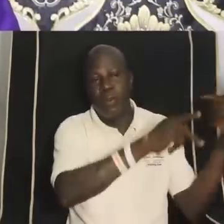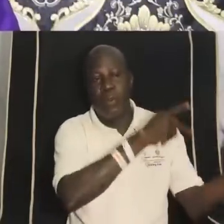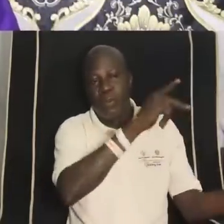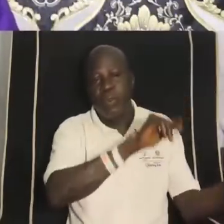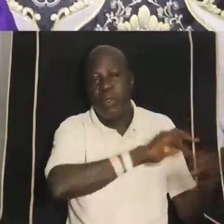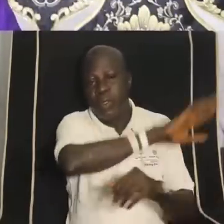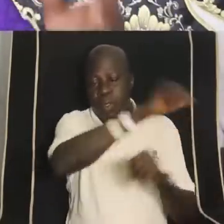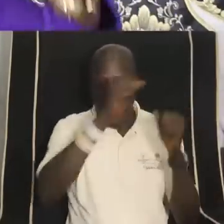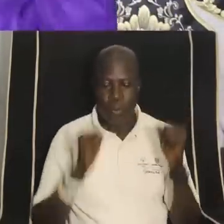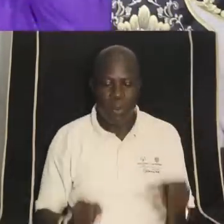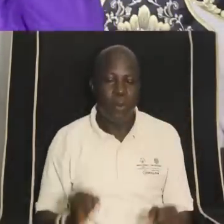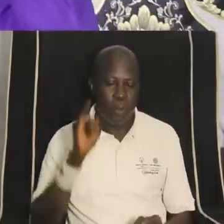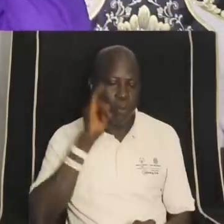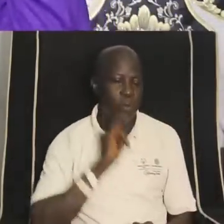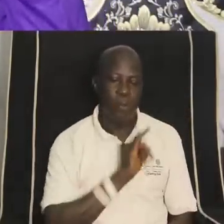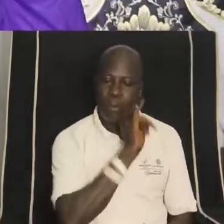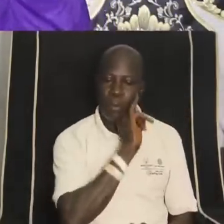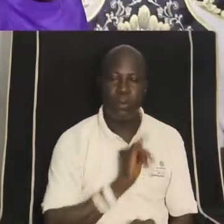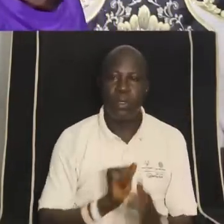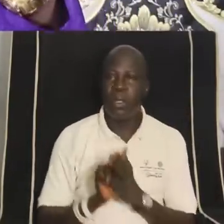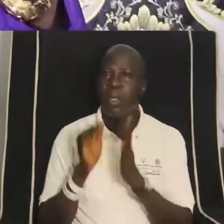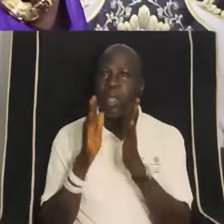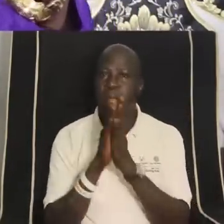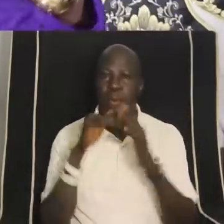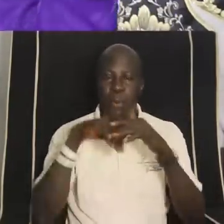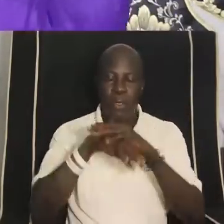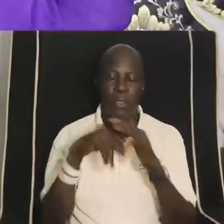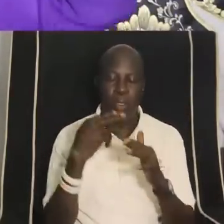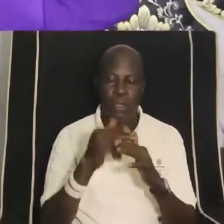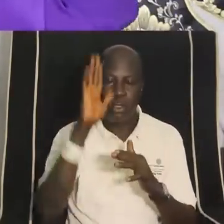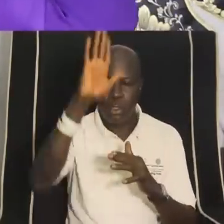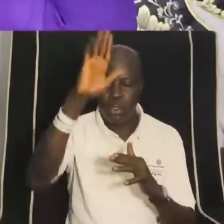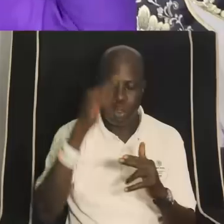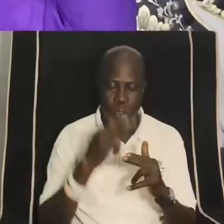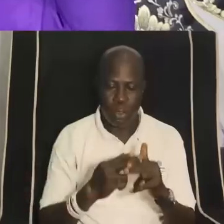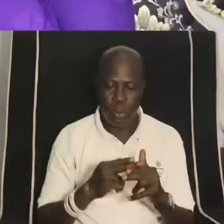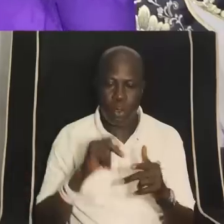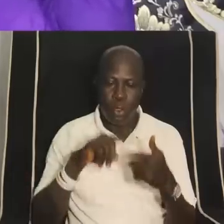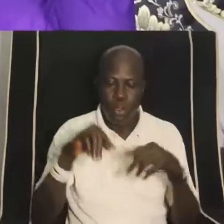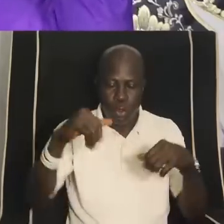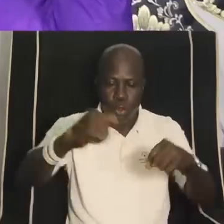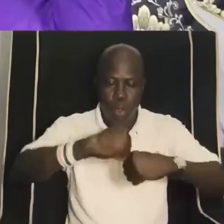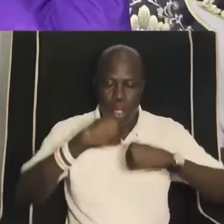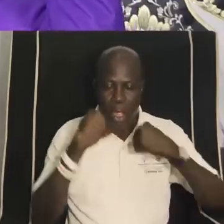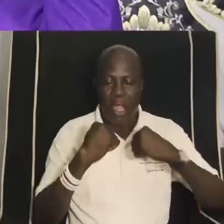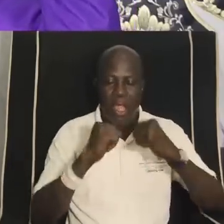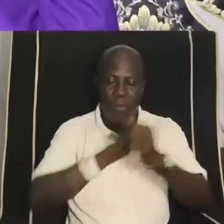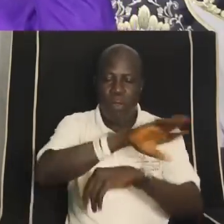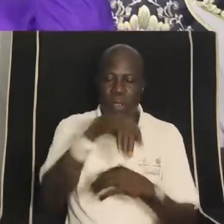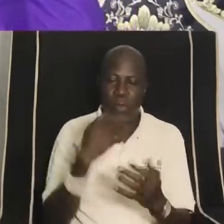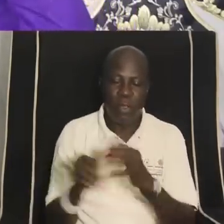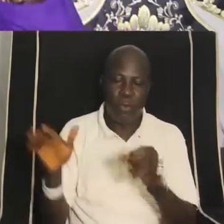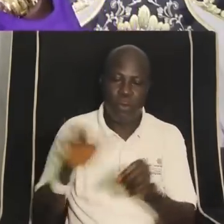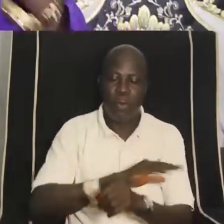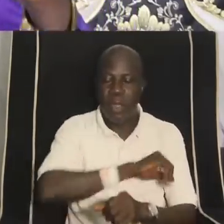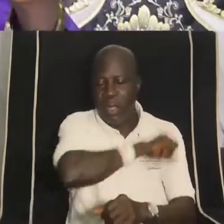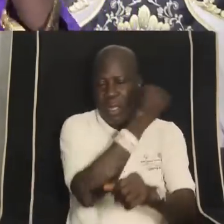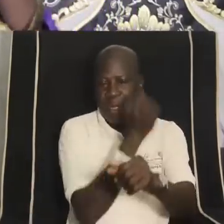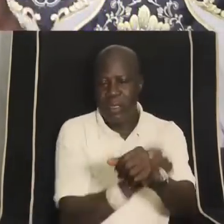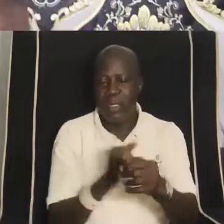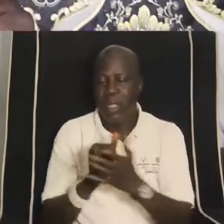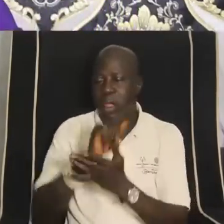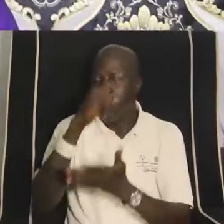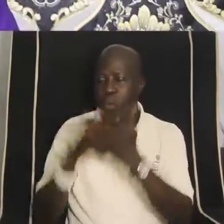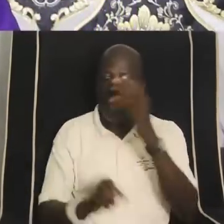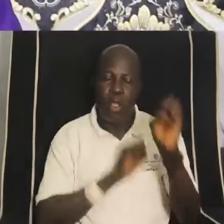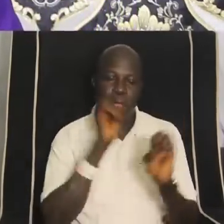agbara israeli mo gbadura ni oruko re I pray in your name to ni pa ti agbara that I powerful am I gbogbo e to